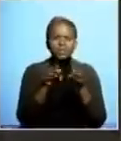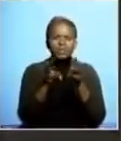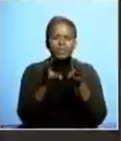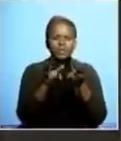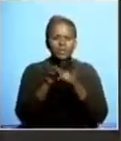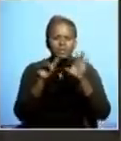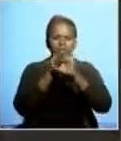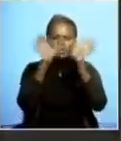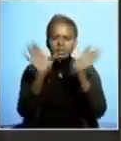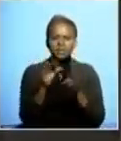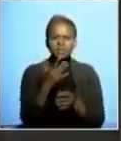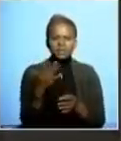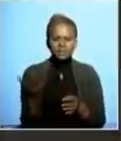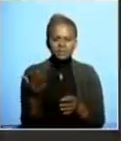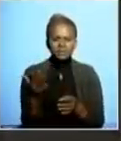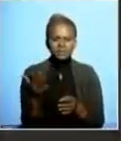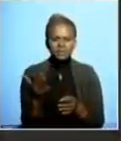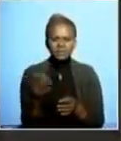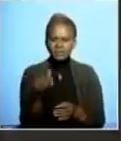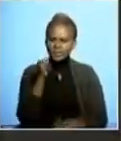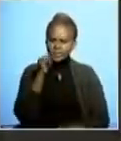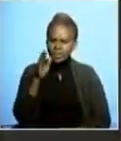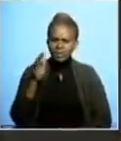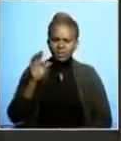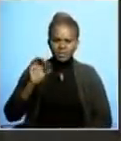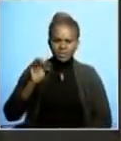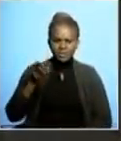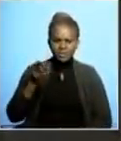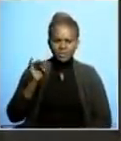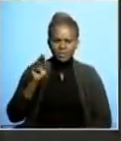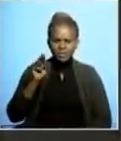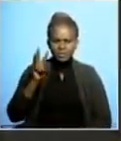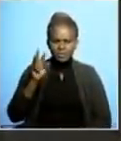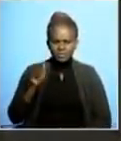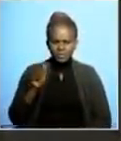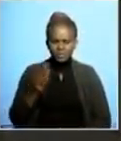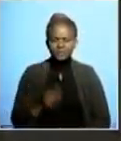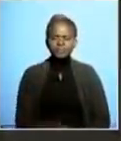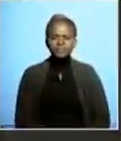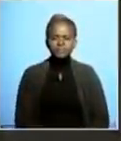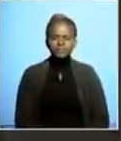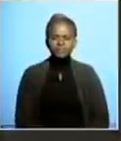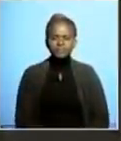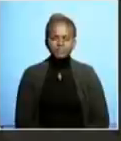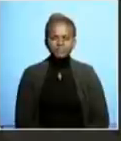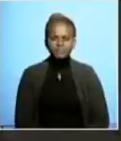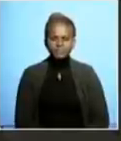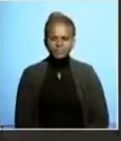matters? So, Madam Chirwa,